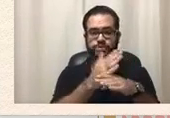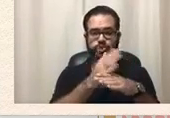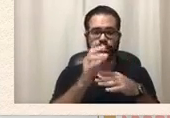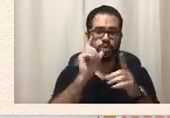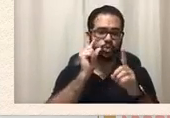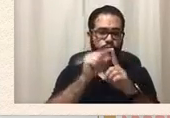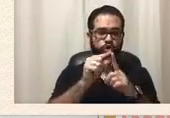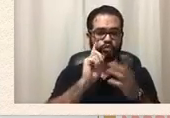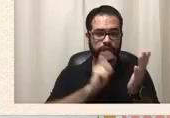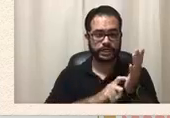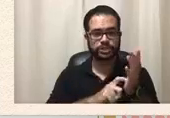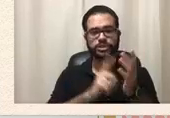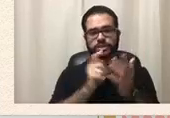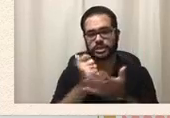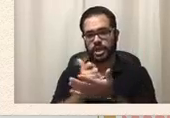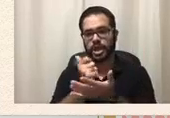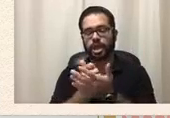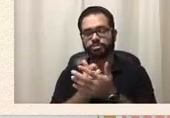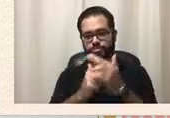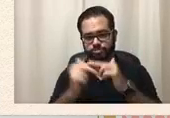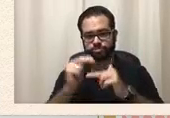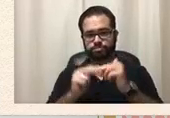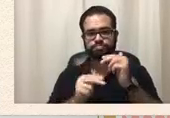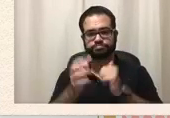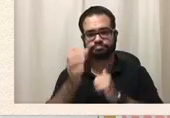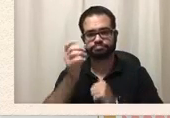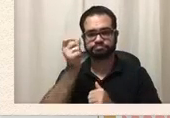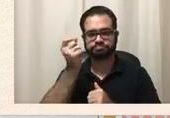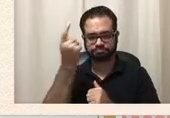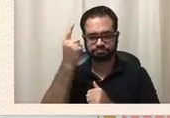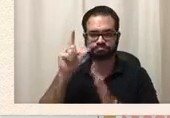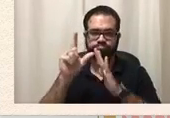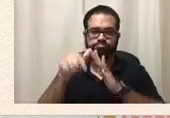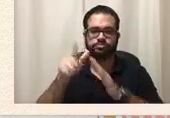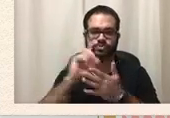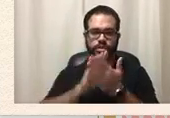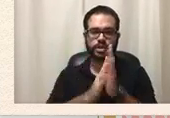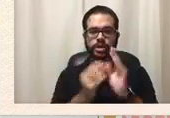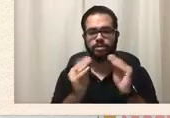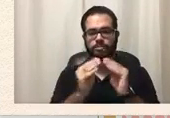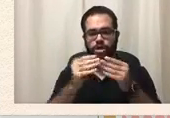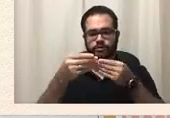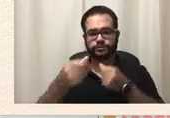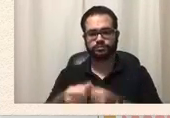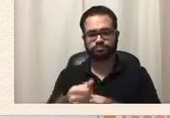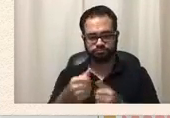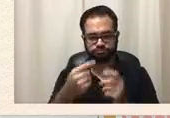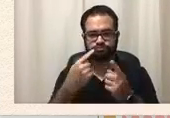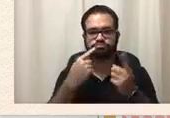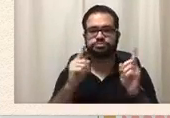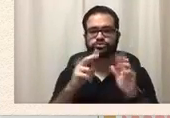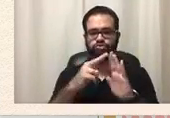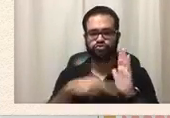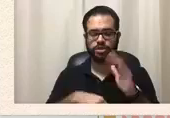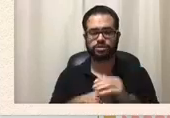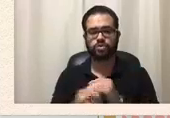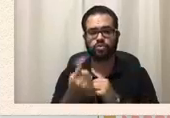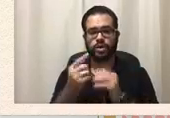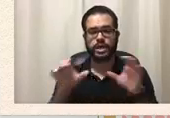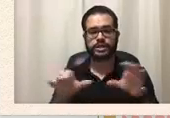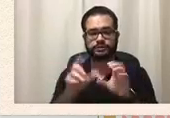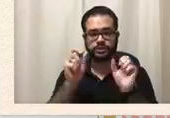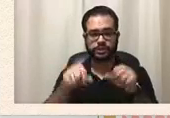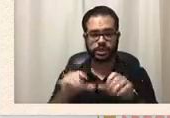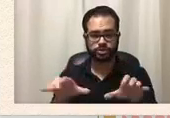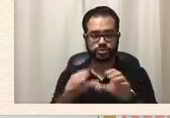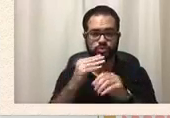to comprehension later on as you become more proficient readers. An activity you can do at home is to use sentence strips or